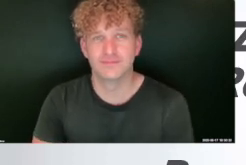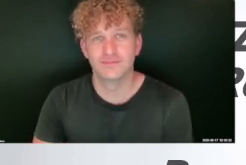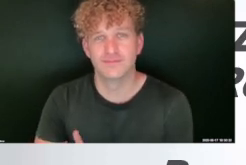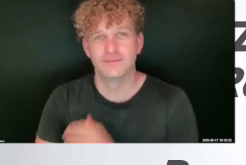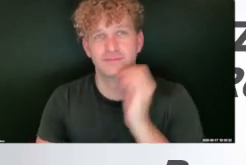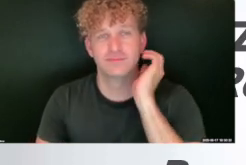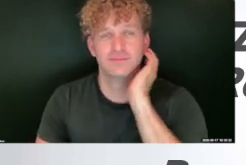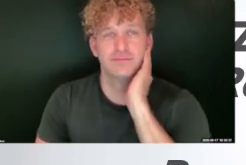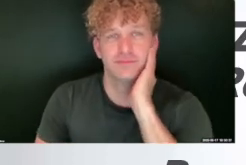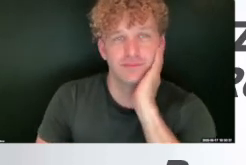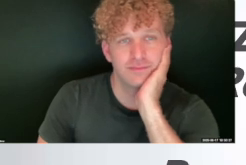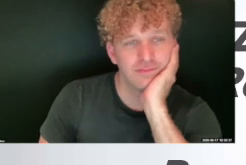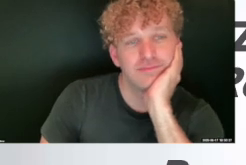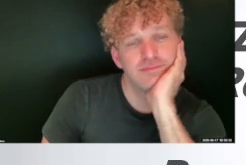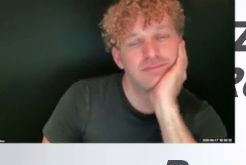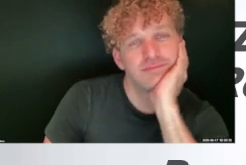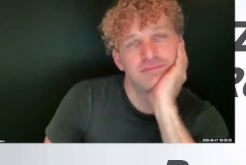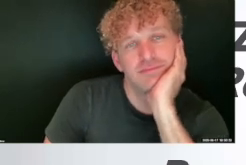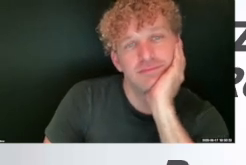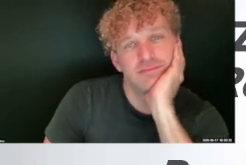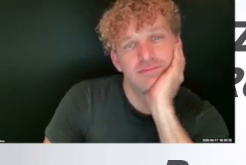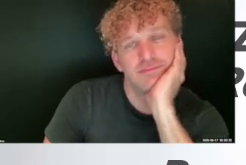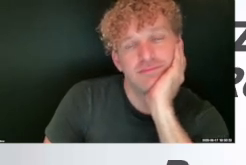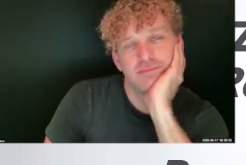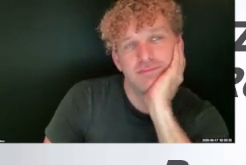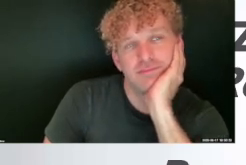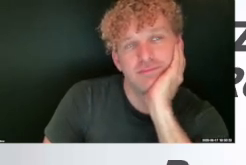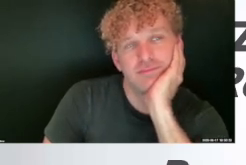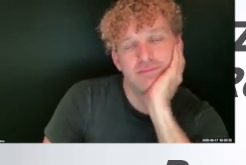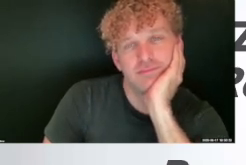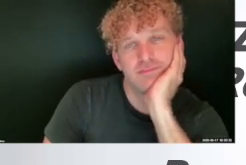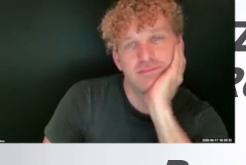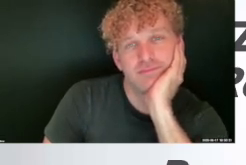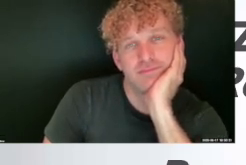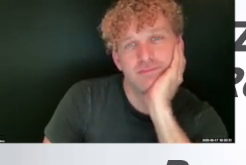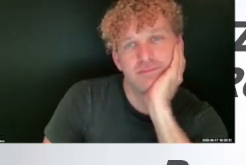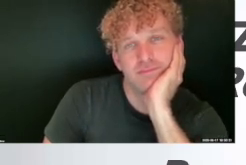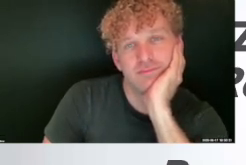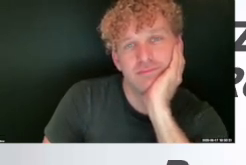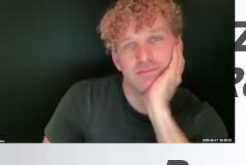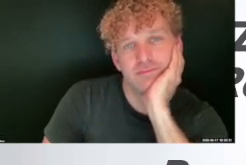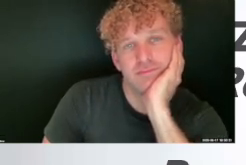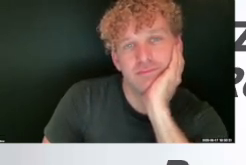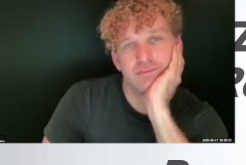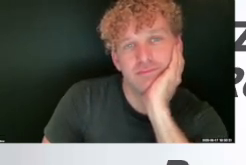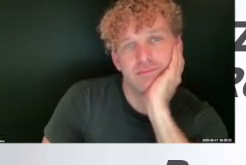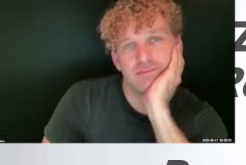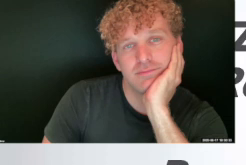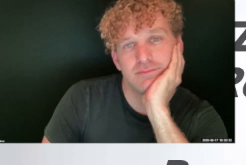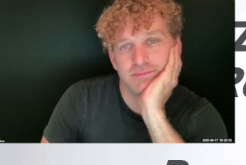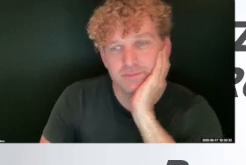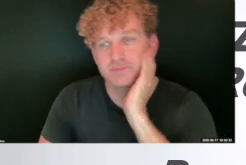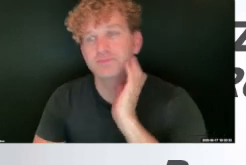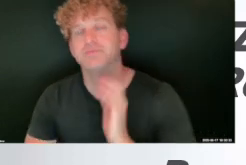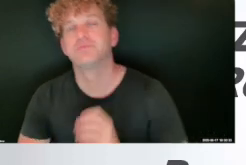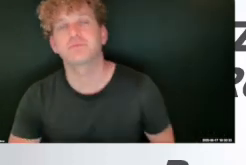2C, repurpose. Repurposing vehicle components for educational projects or alternative applications,